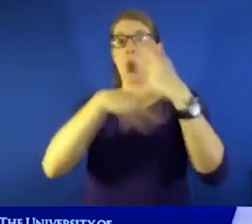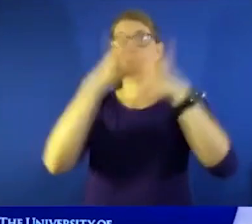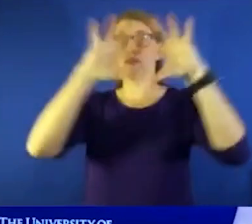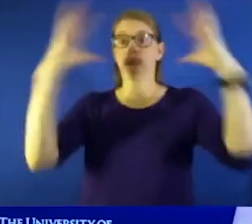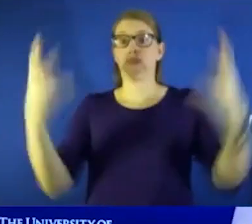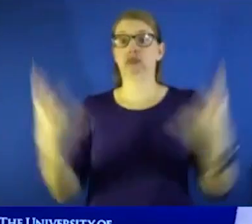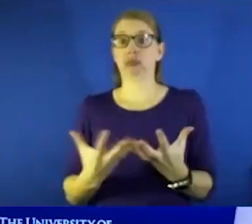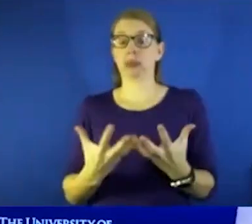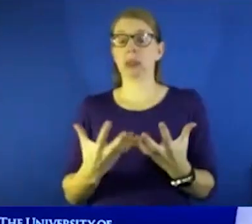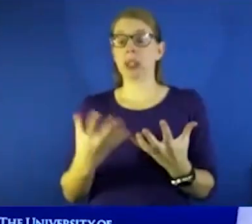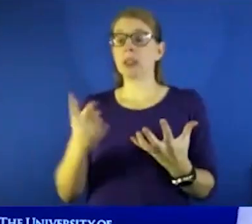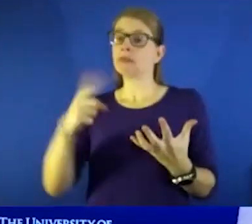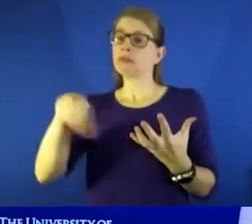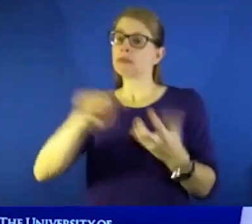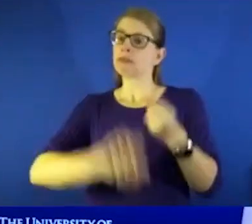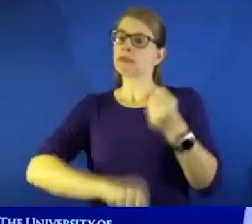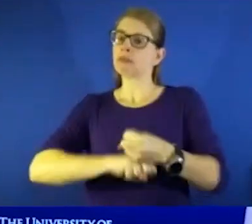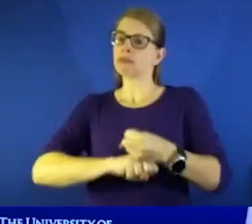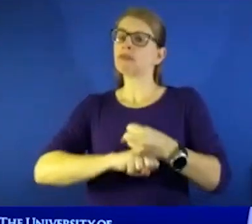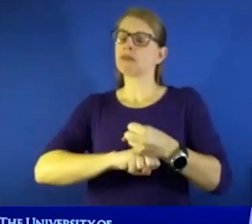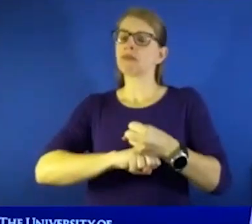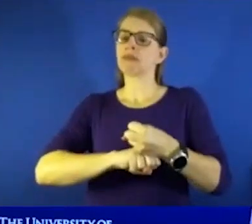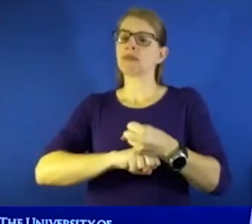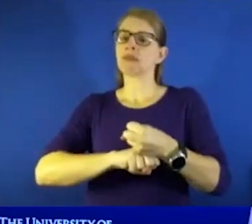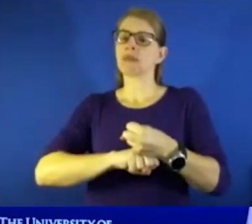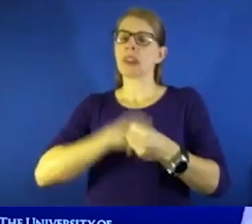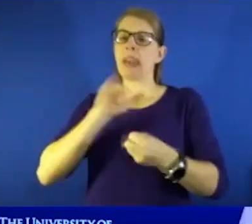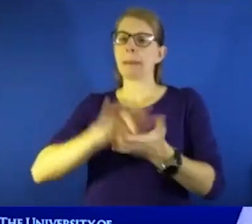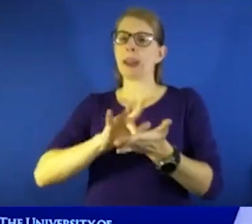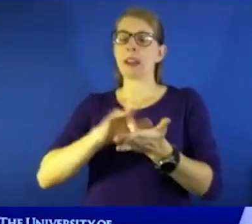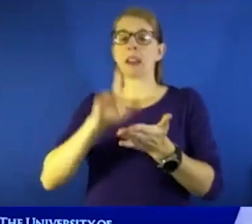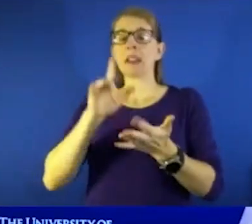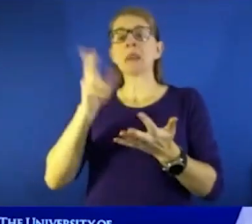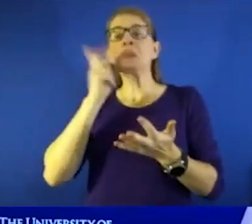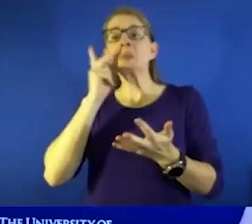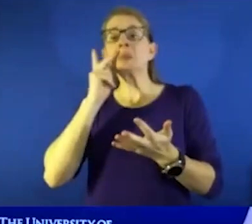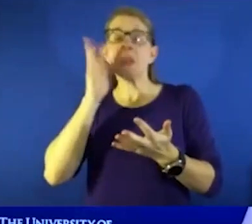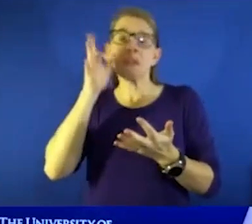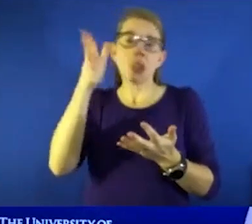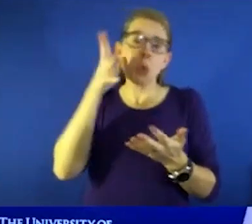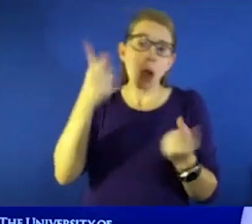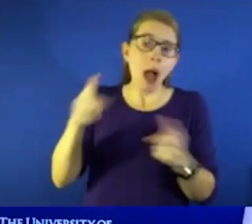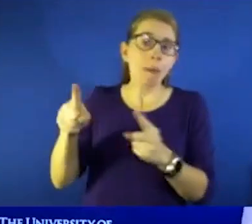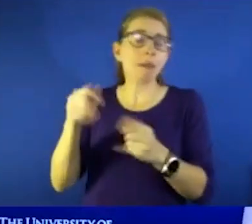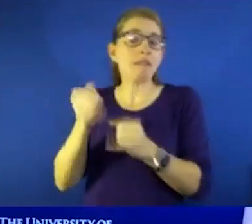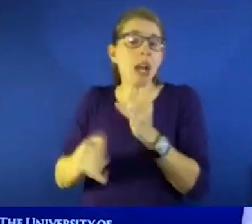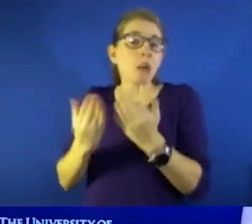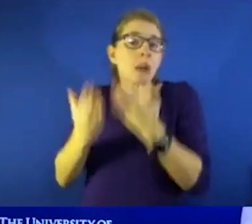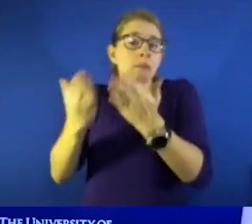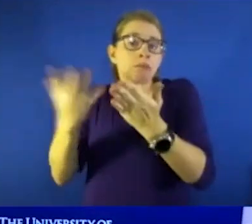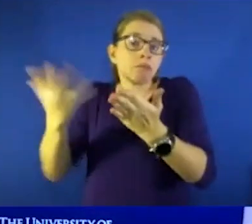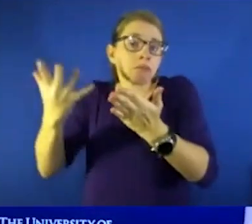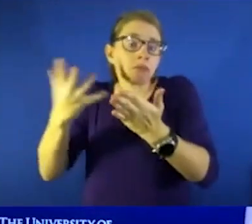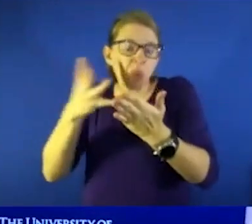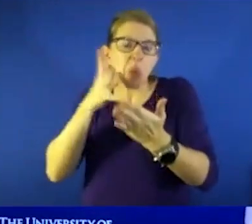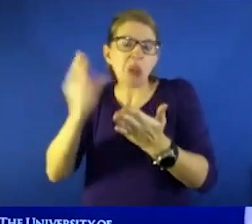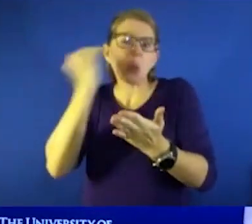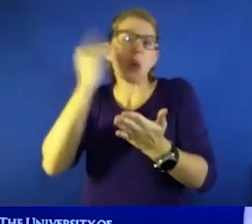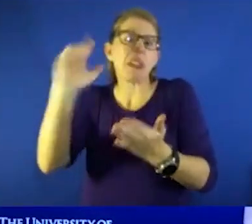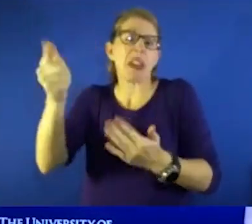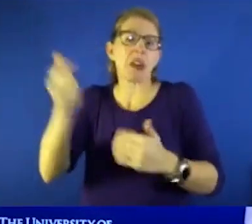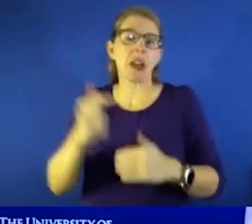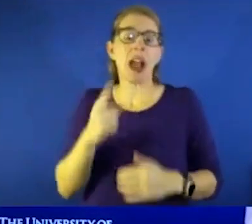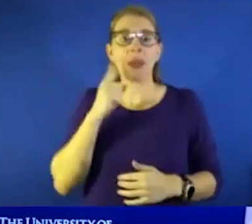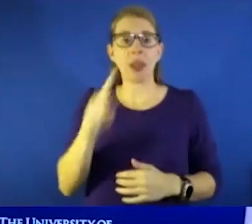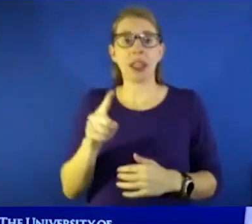pretty supportive of it. So we will see eventually what happens and what the final recommendations will be. I think there are still 2